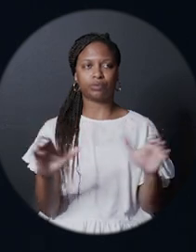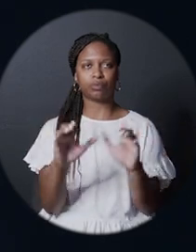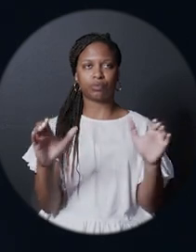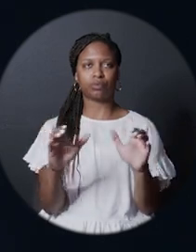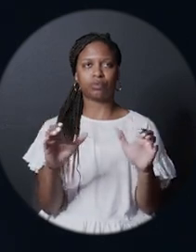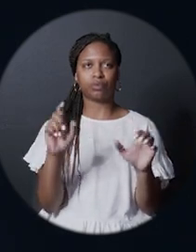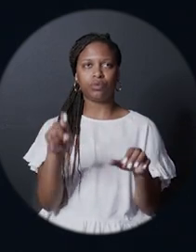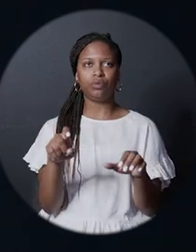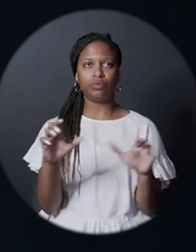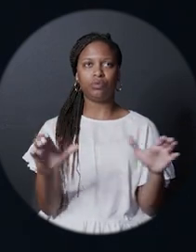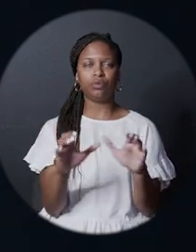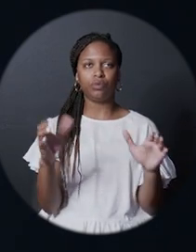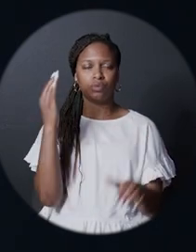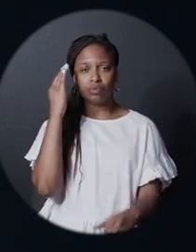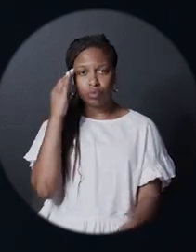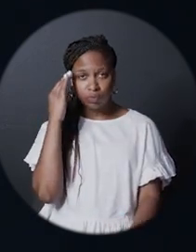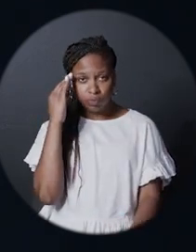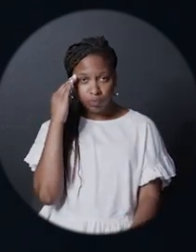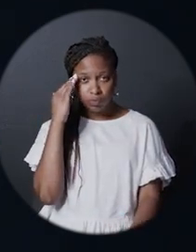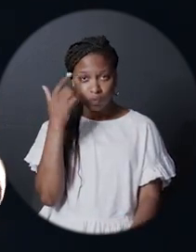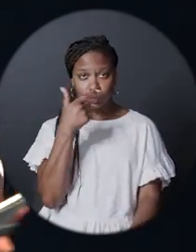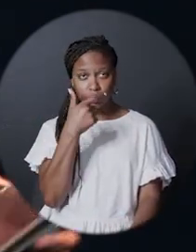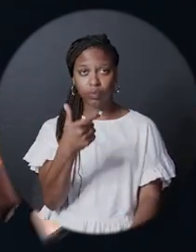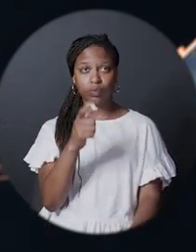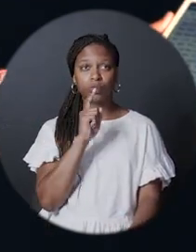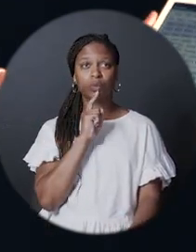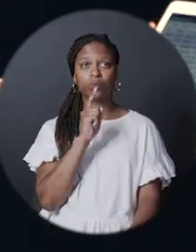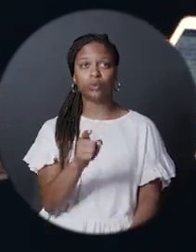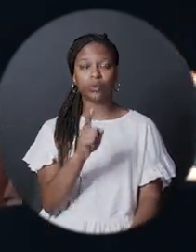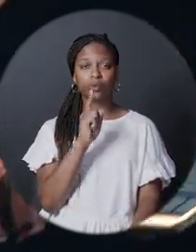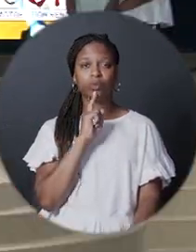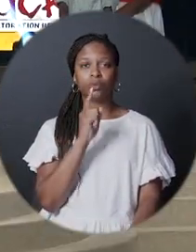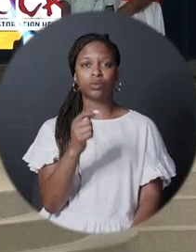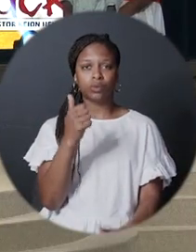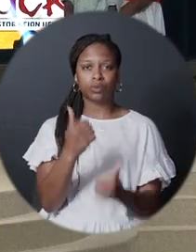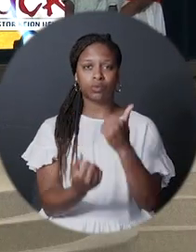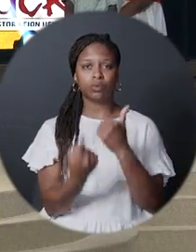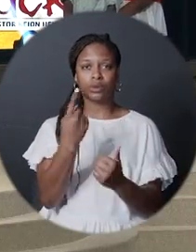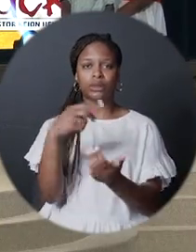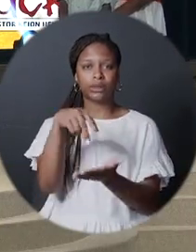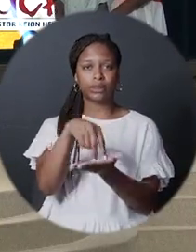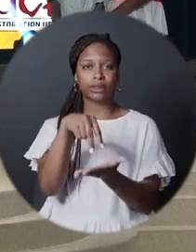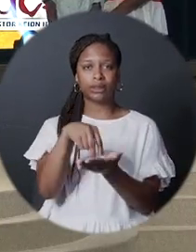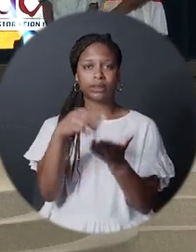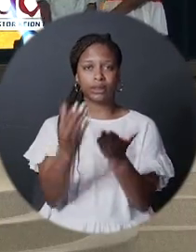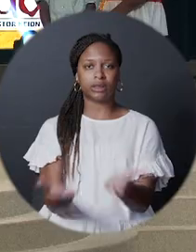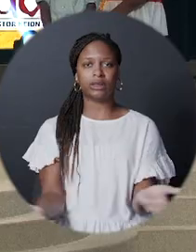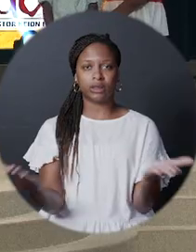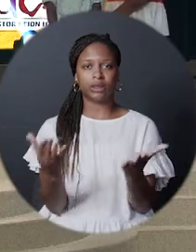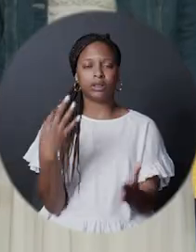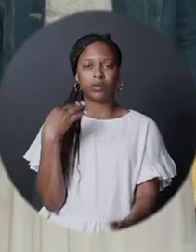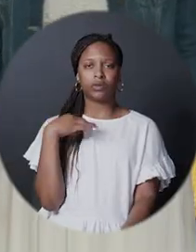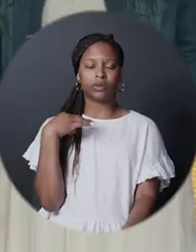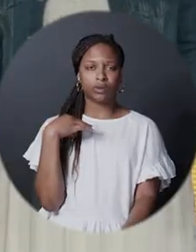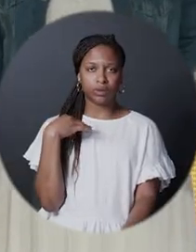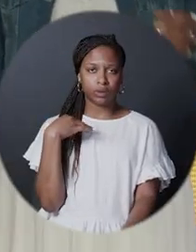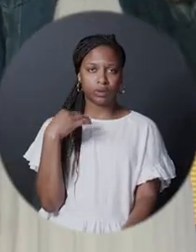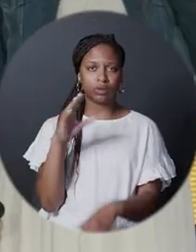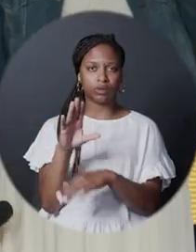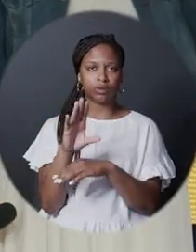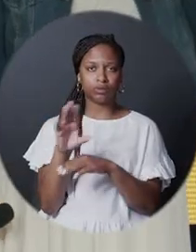19. You all can do whatever. I don't know what you all have to do. I know this is, guys, if you're watching, we are really, everybody's just standing up in here. All of